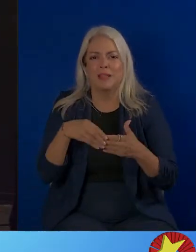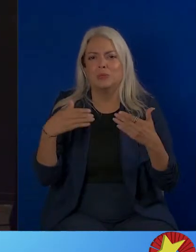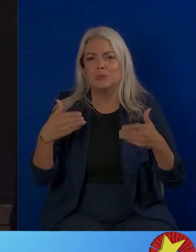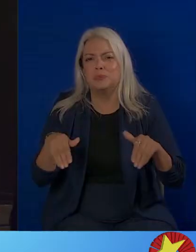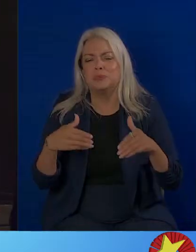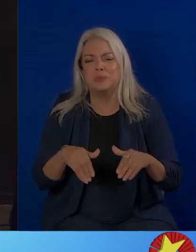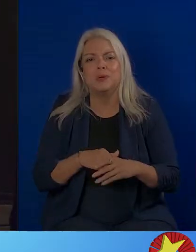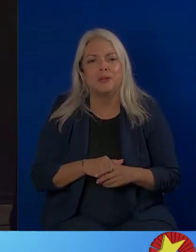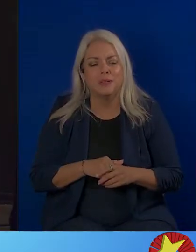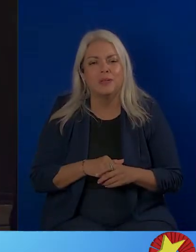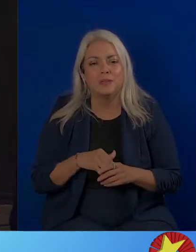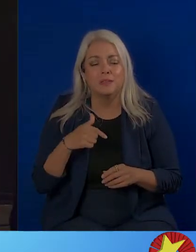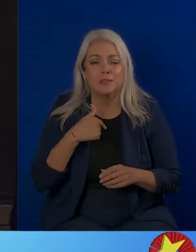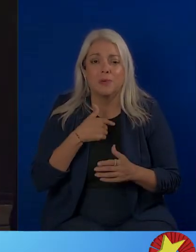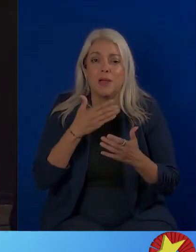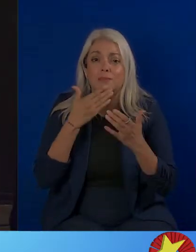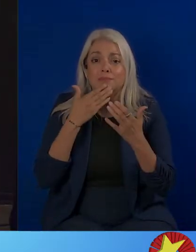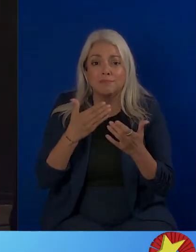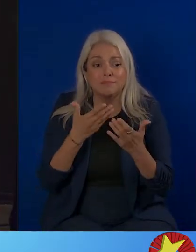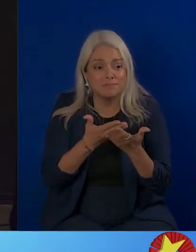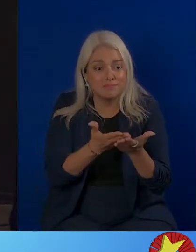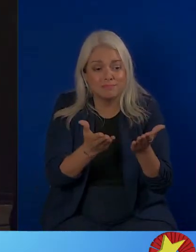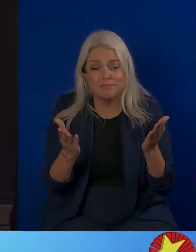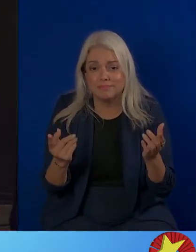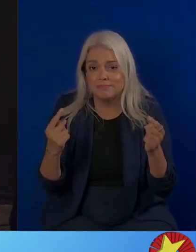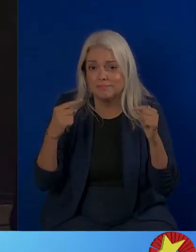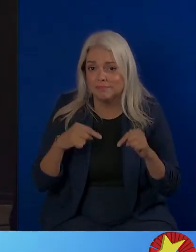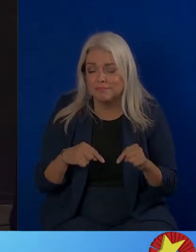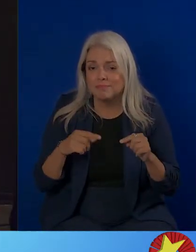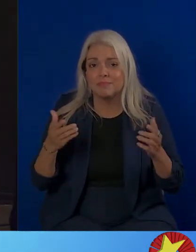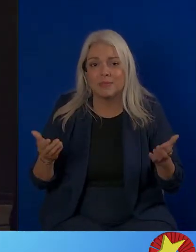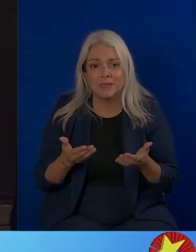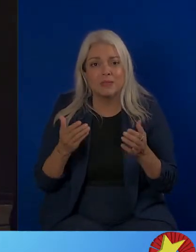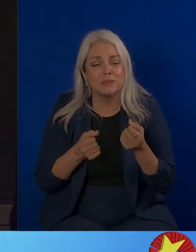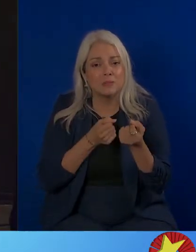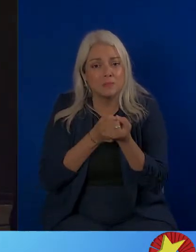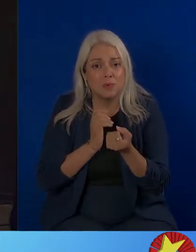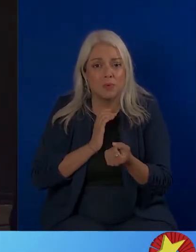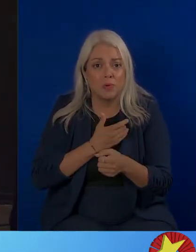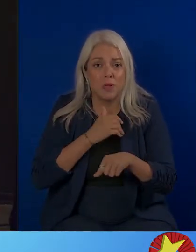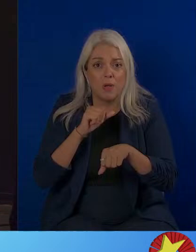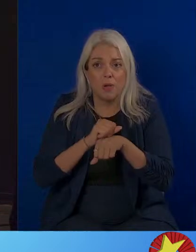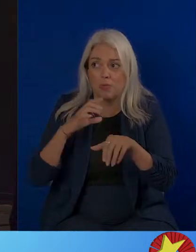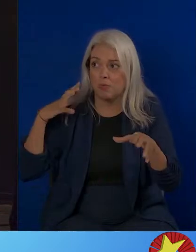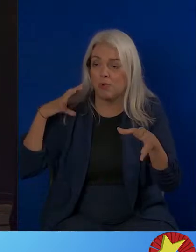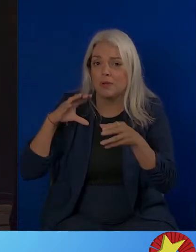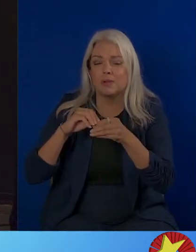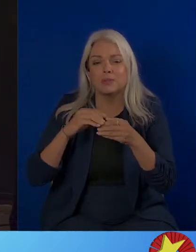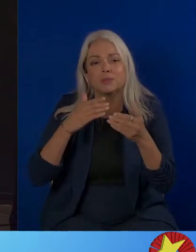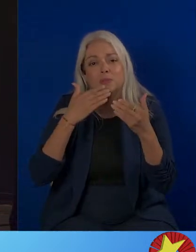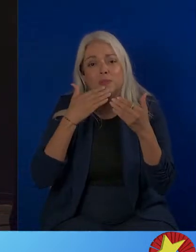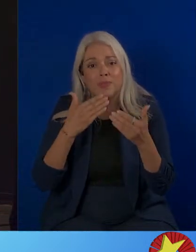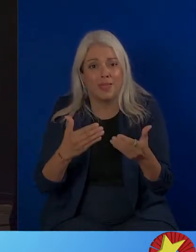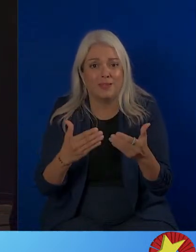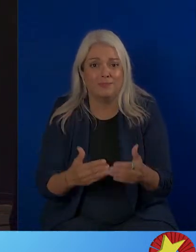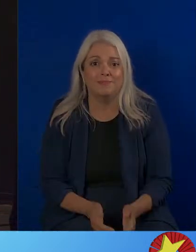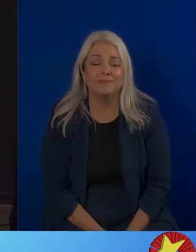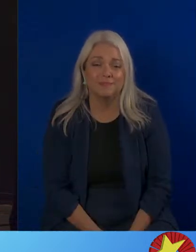I greatly appreciate all of you being here to support our work. So thank you so